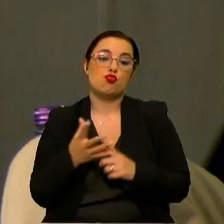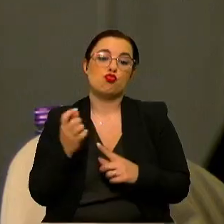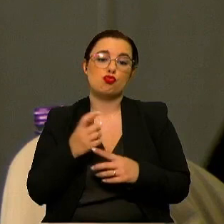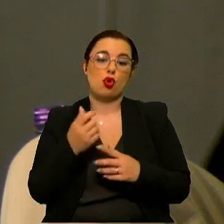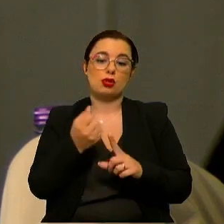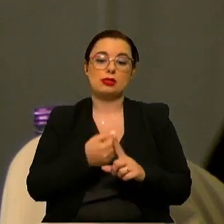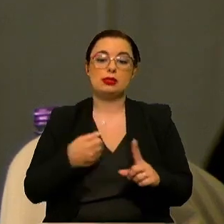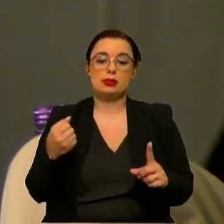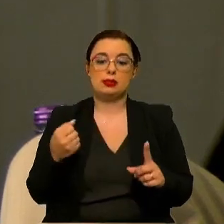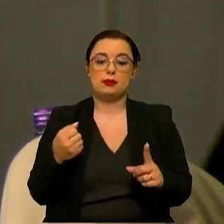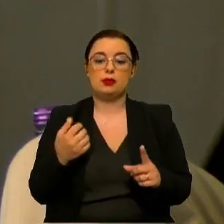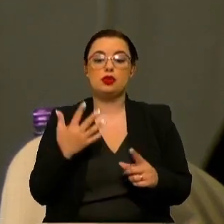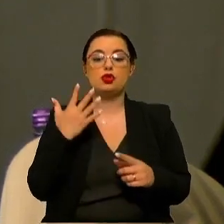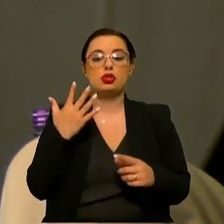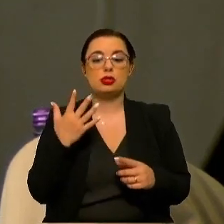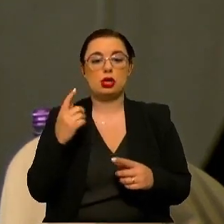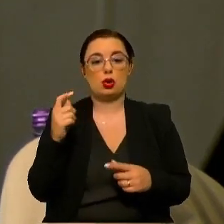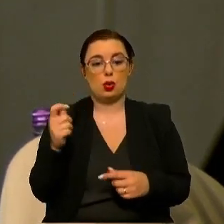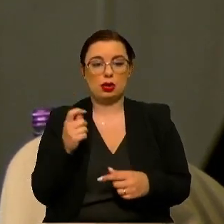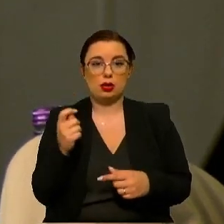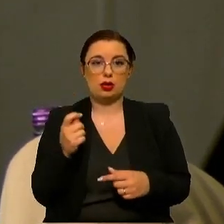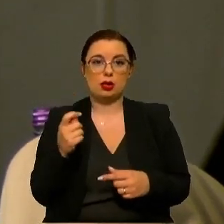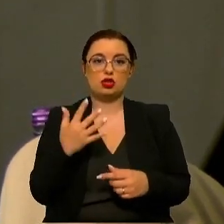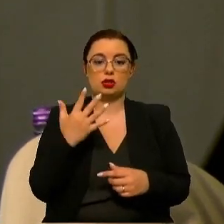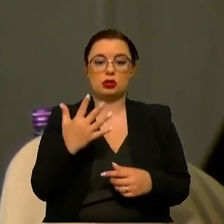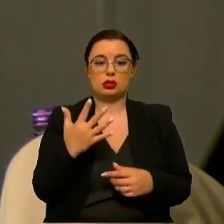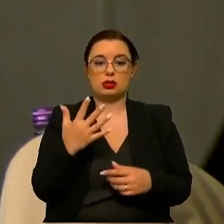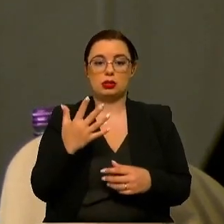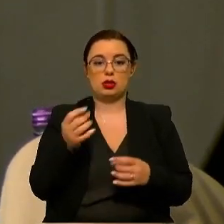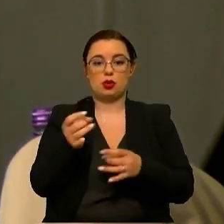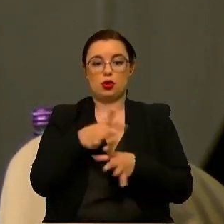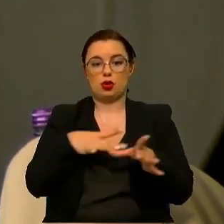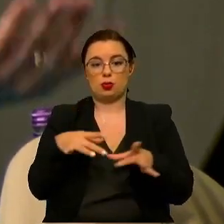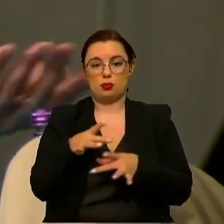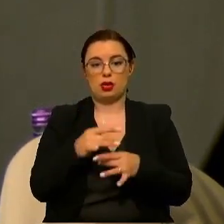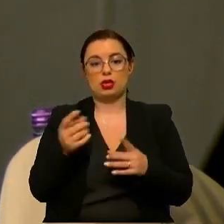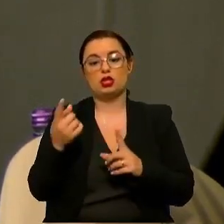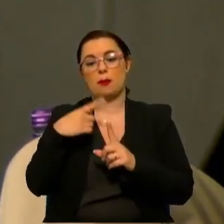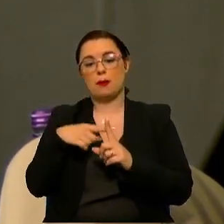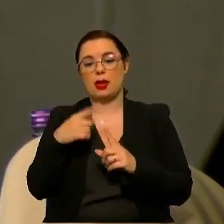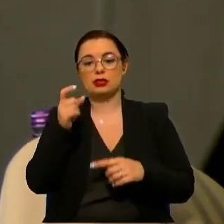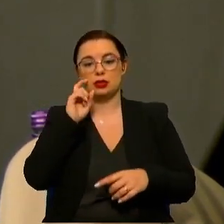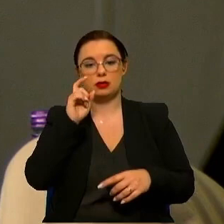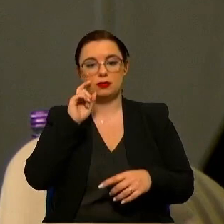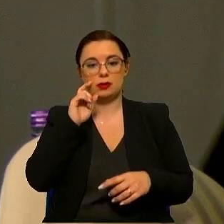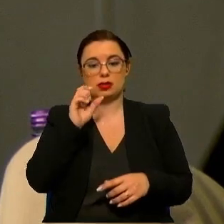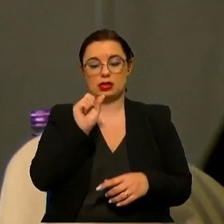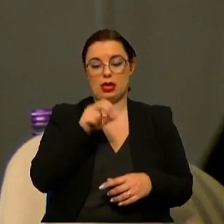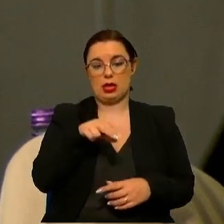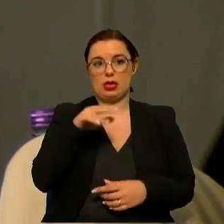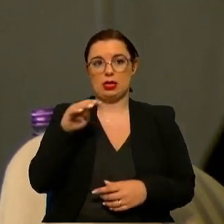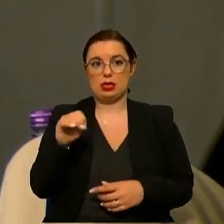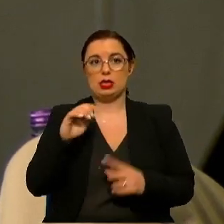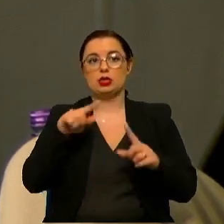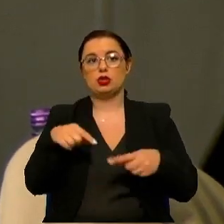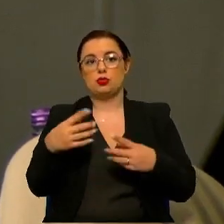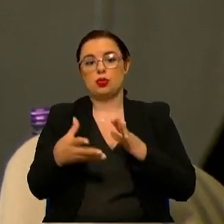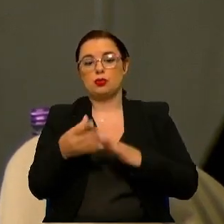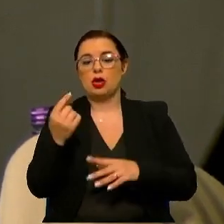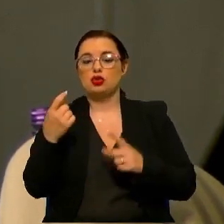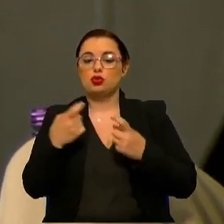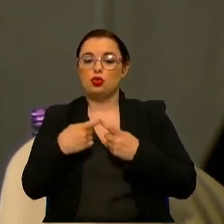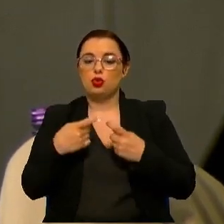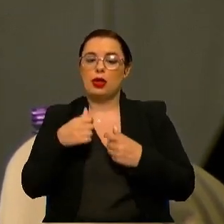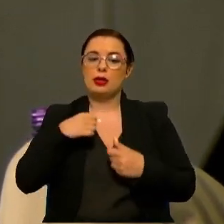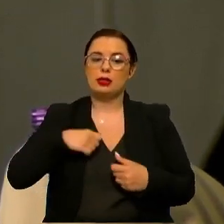And Portugal grabbed this challenge, and together with 5 European companies plus defense and